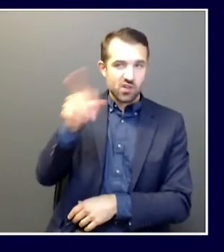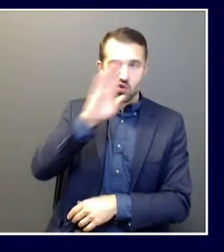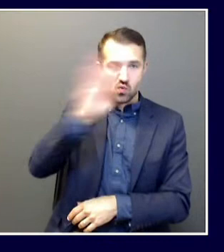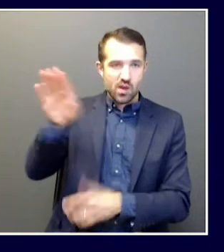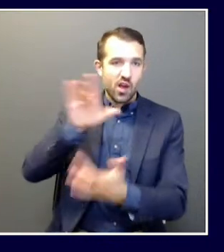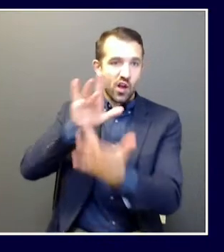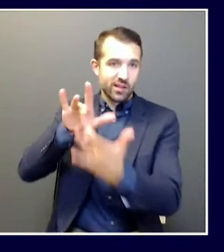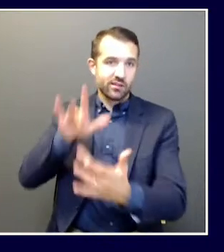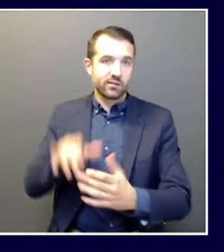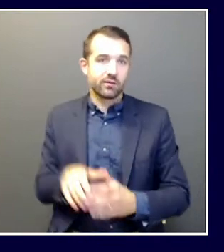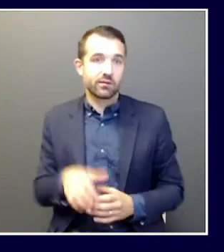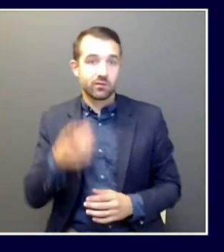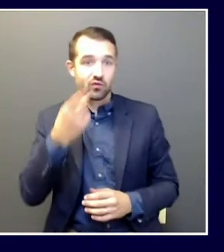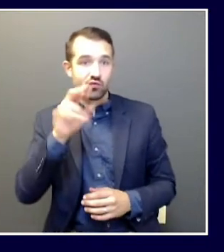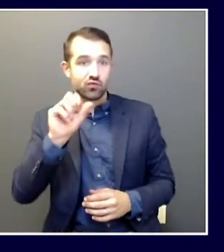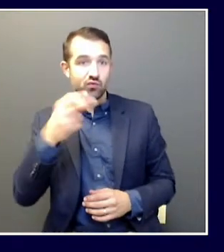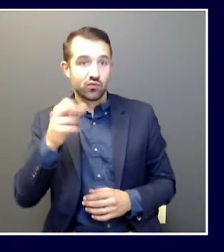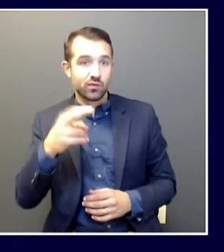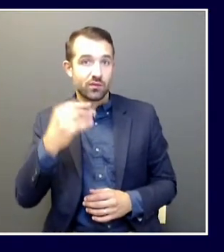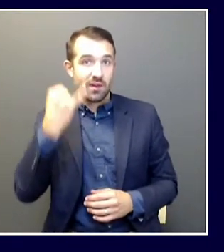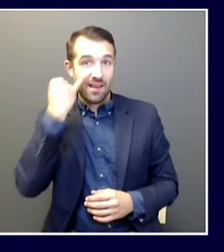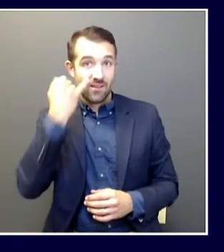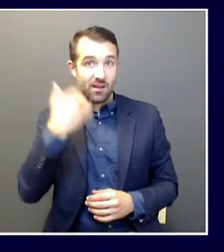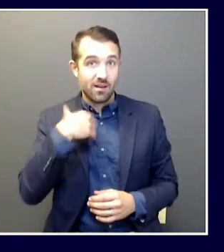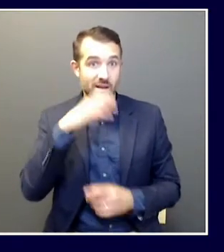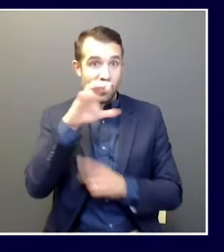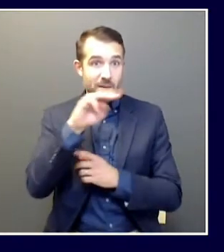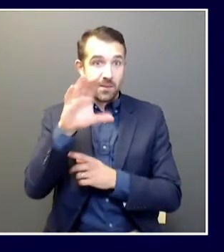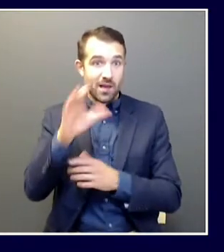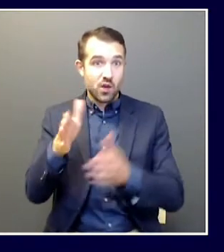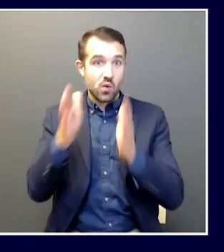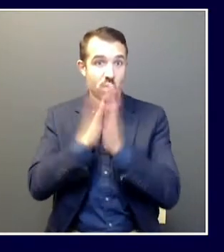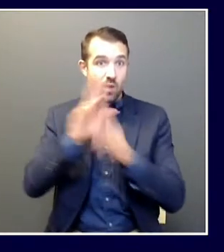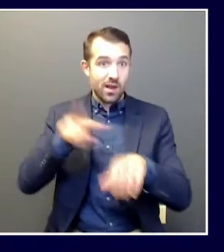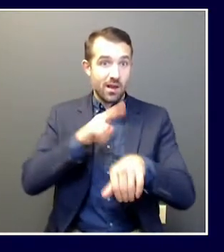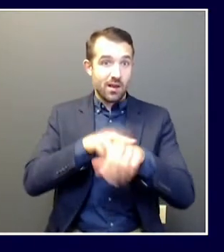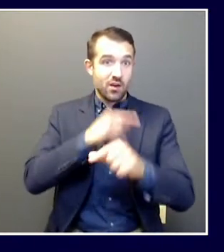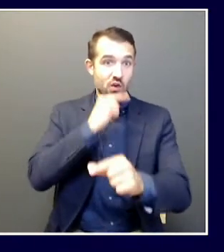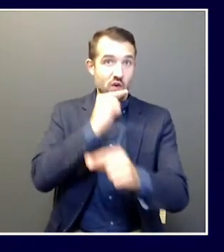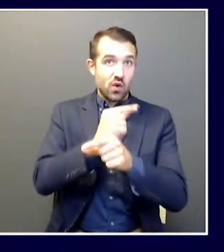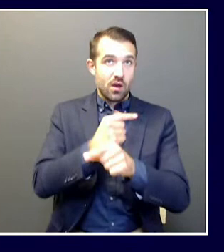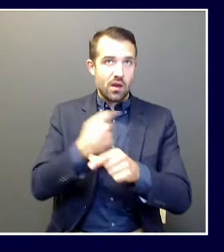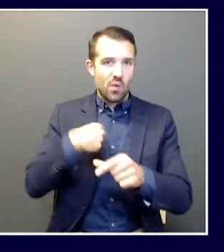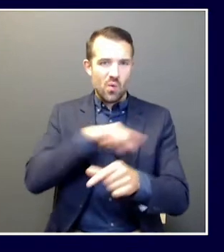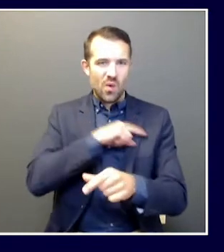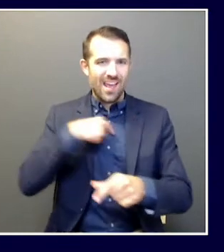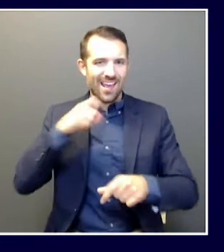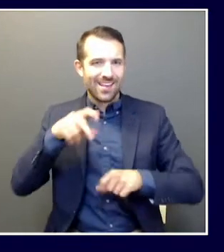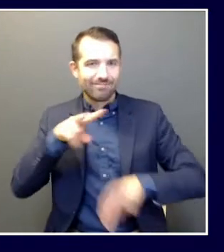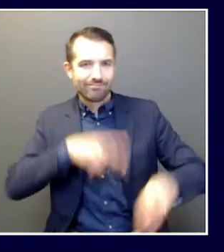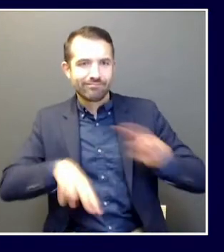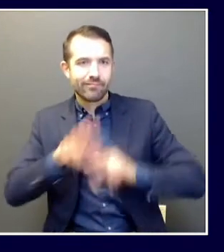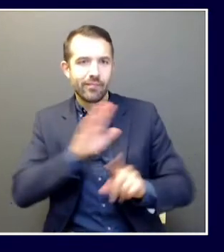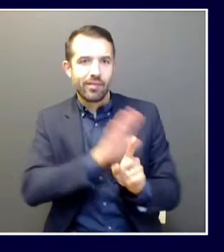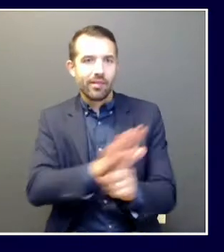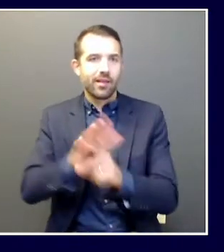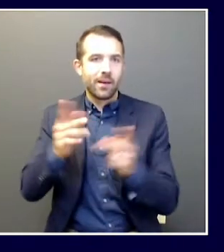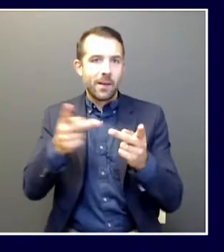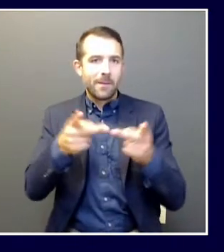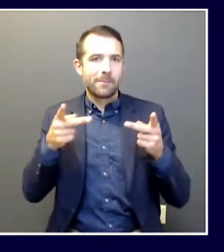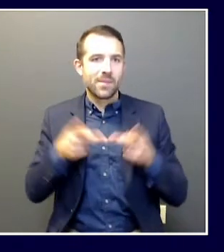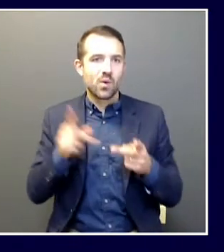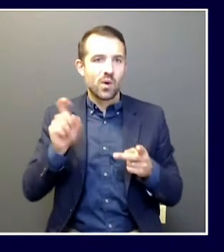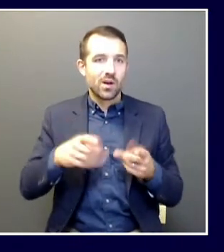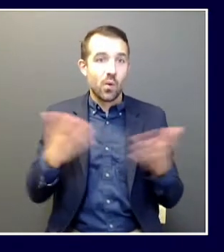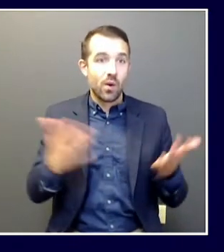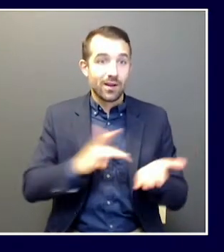such a request were to be made, one of the things that's considered is the nature of the positions, medical versus non-medical, that are being requested. It's one